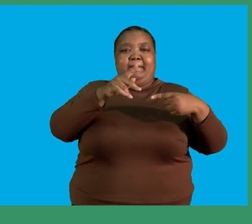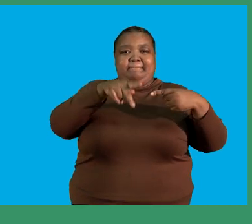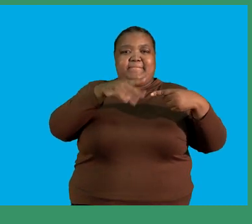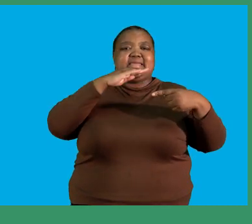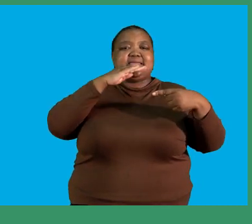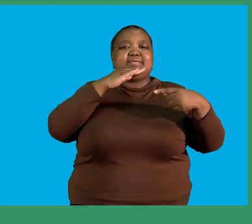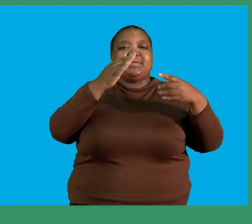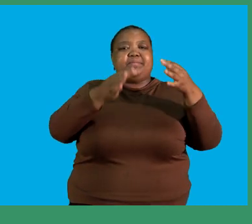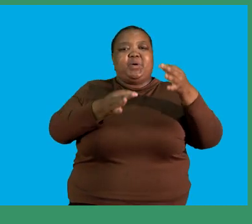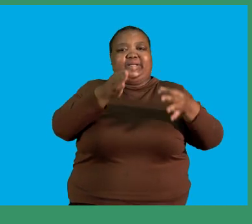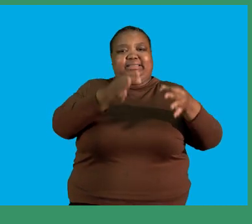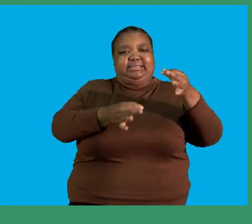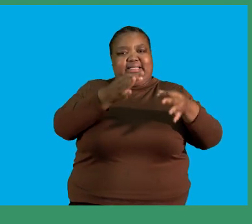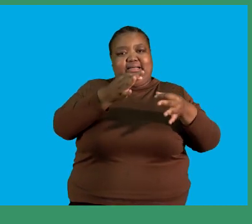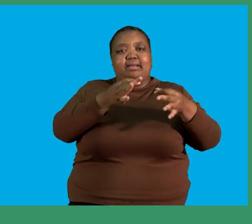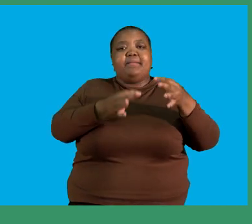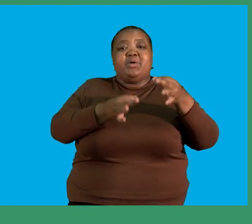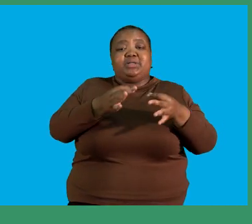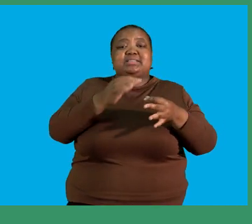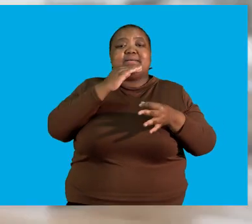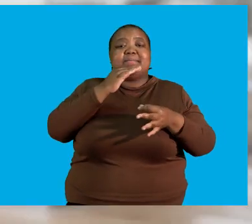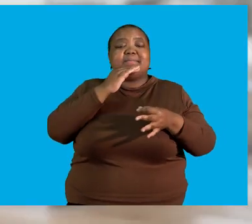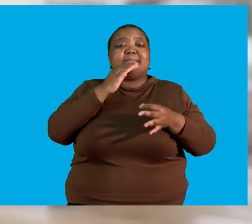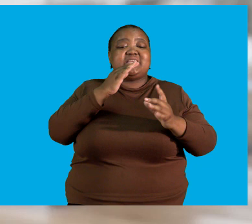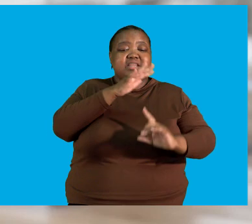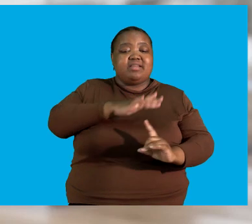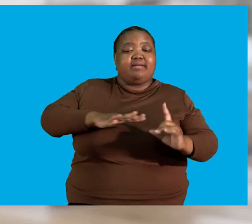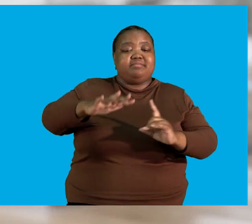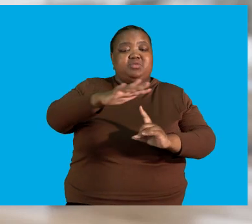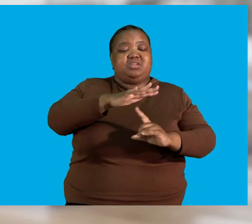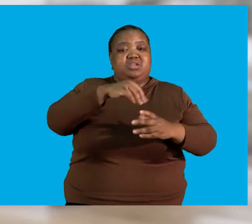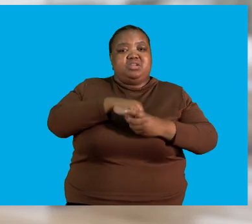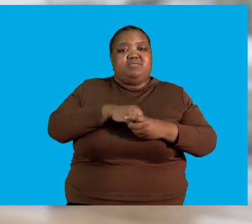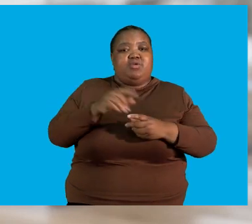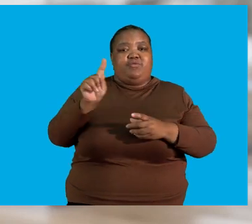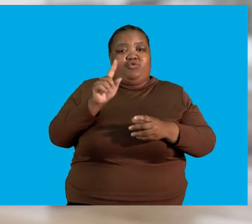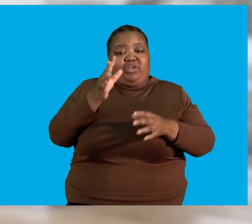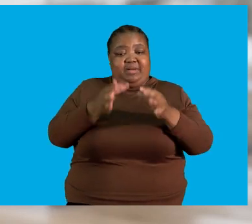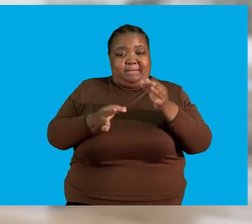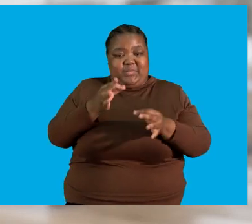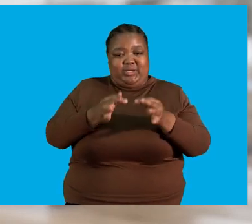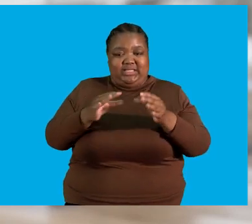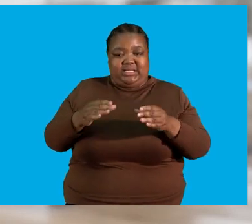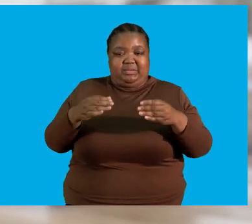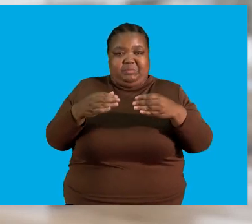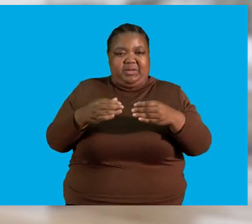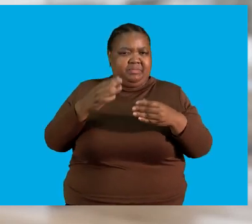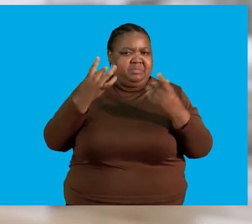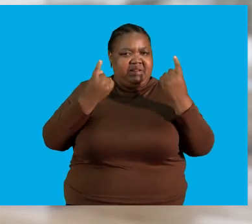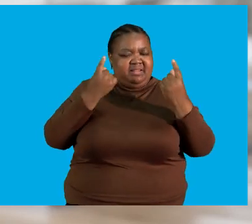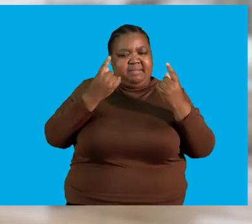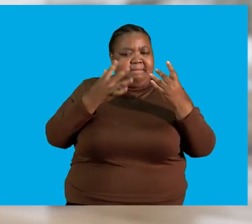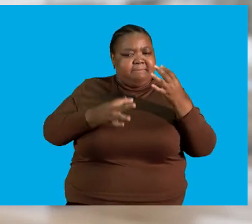political. Now remember, the political is an environment which includes our political parties. Now think about